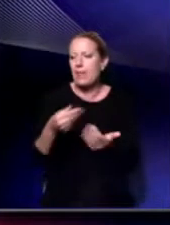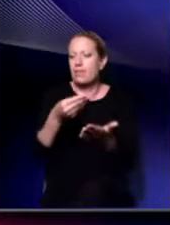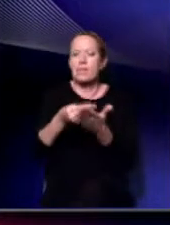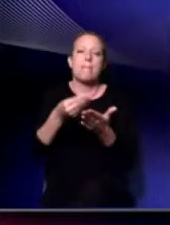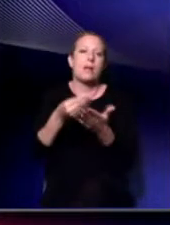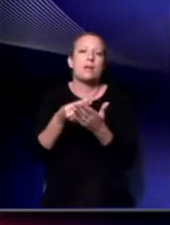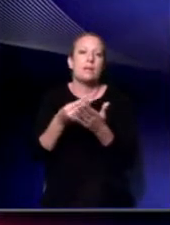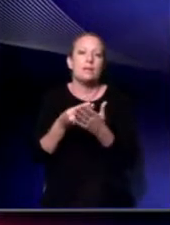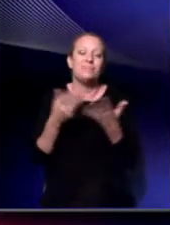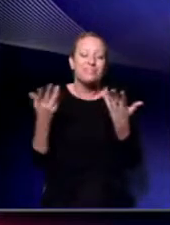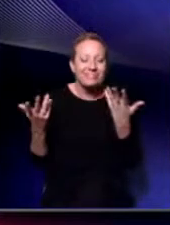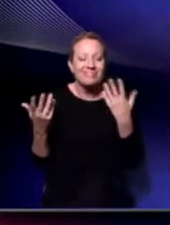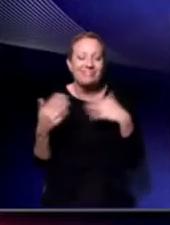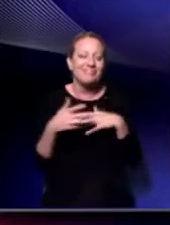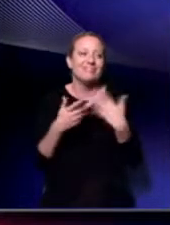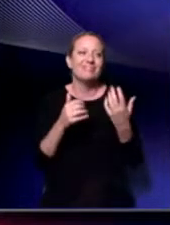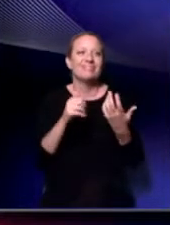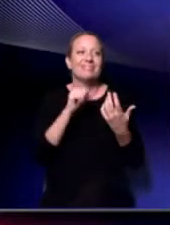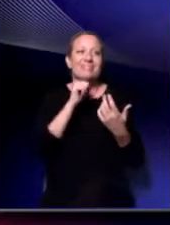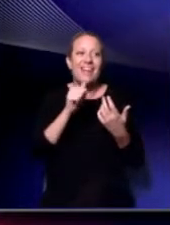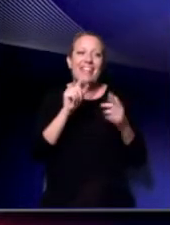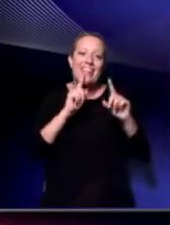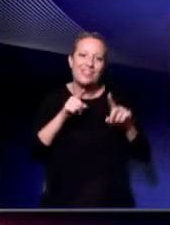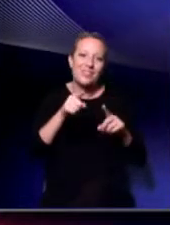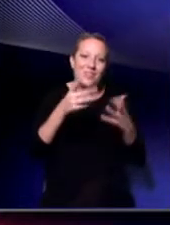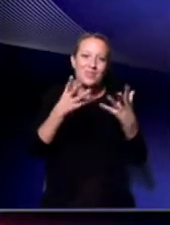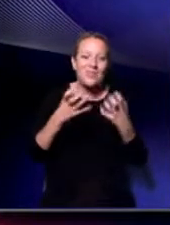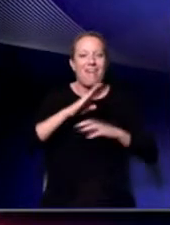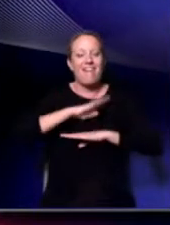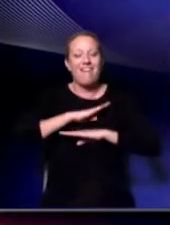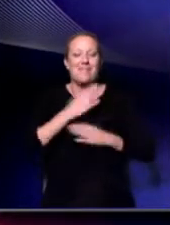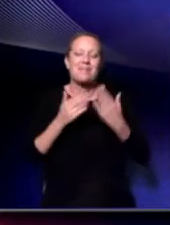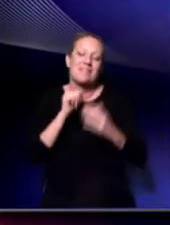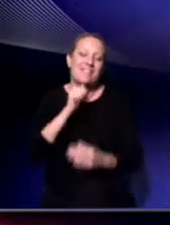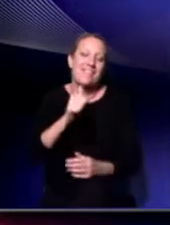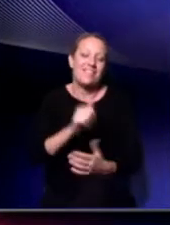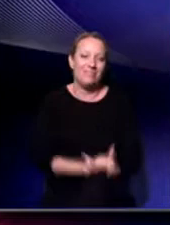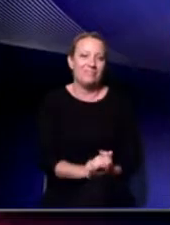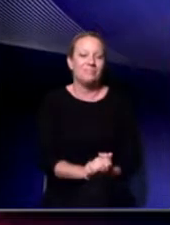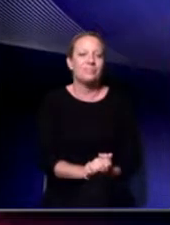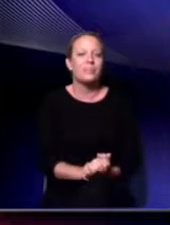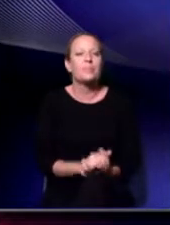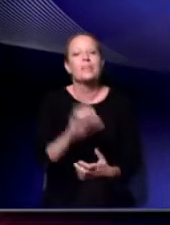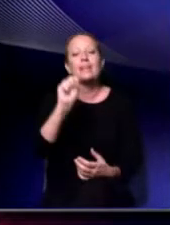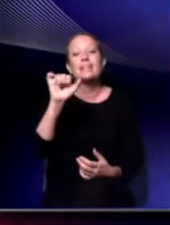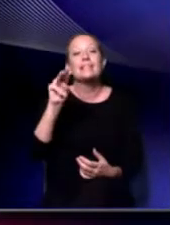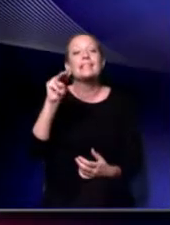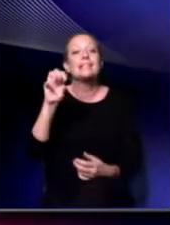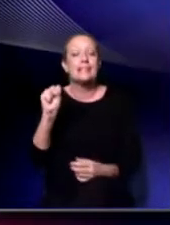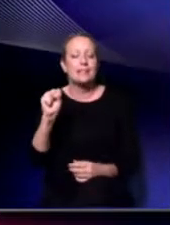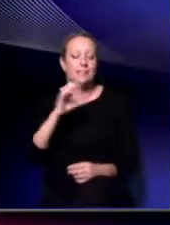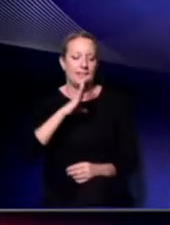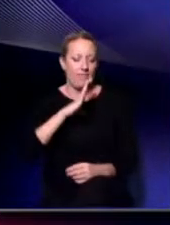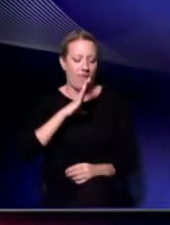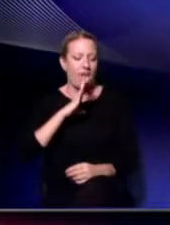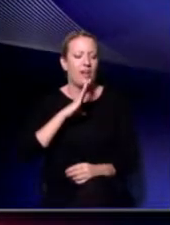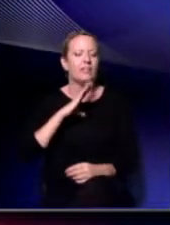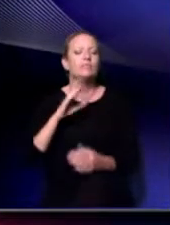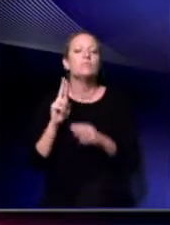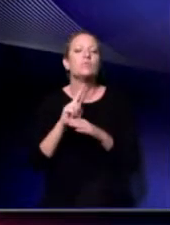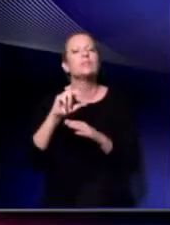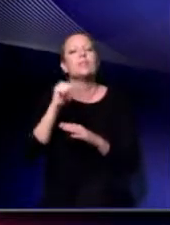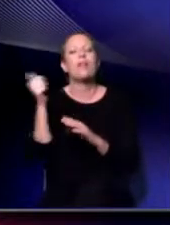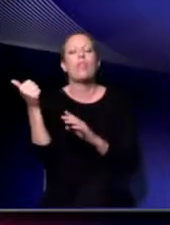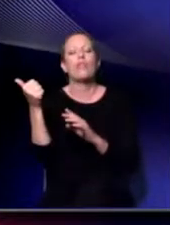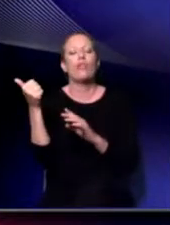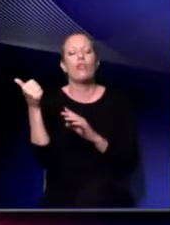So I know that's not an answer that you were looking for, well, but that's the answer I have for I would you. frame it in another context. So the answer is we're